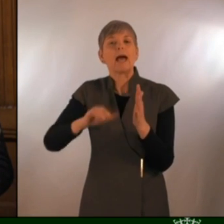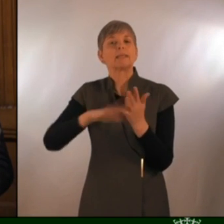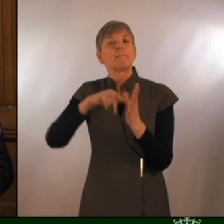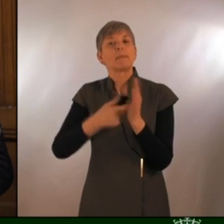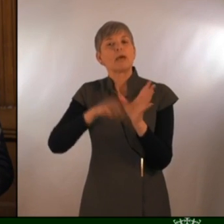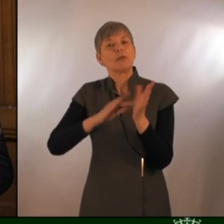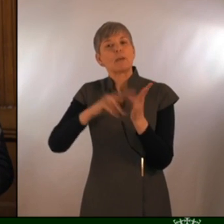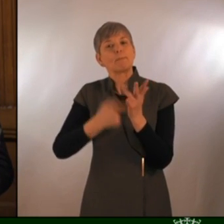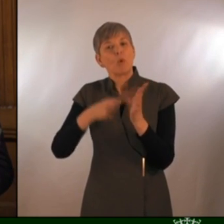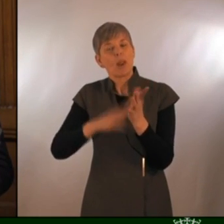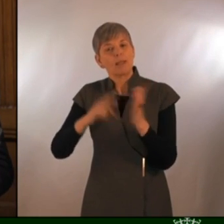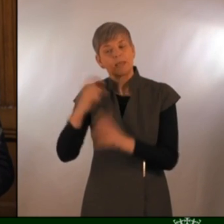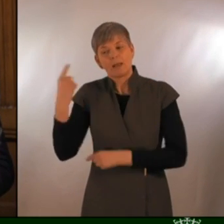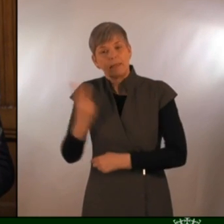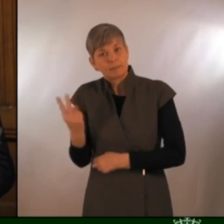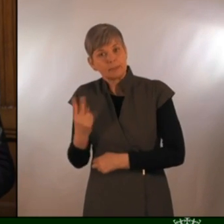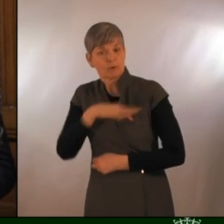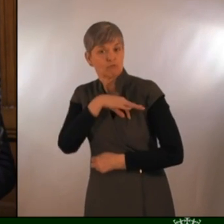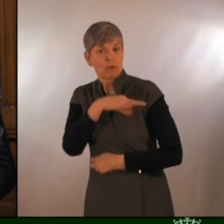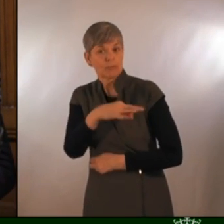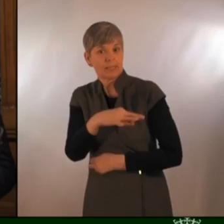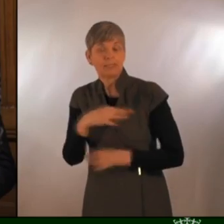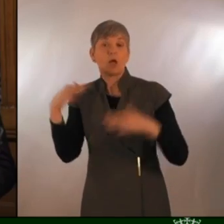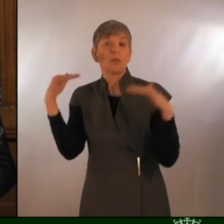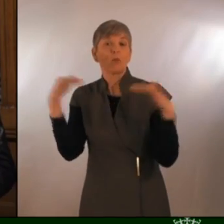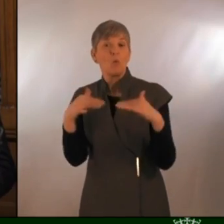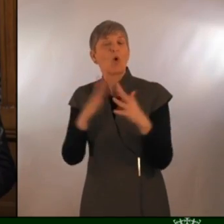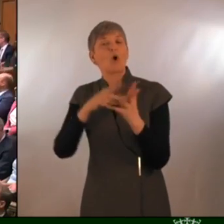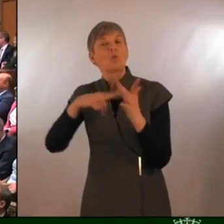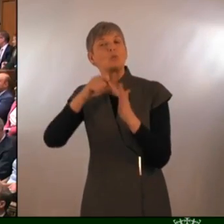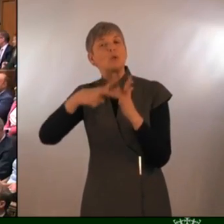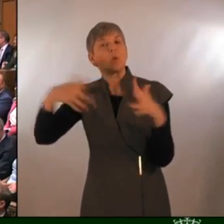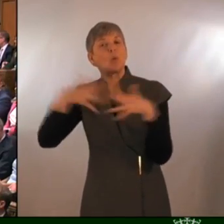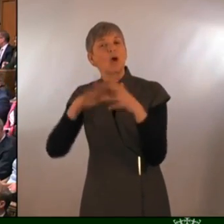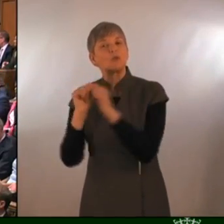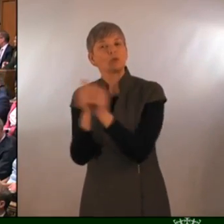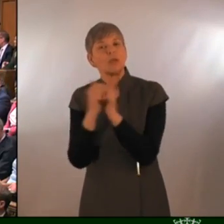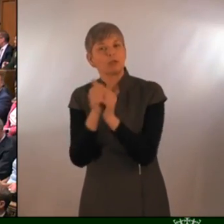finally to put an end to this deplorable and dishonourable situation?